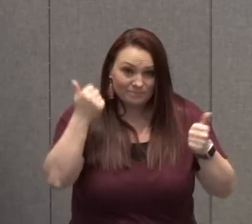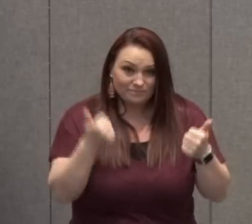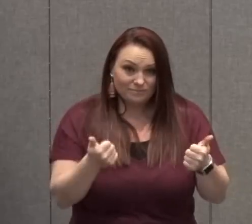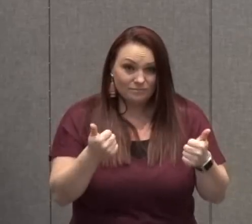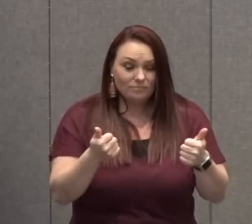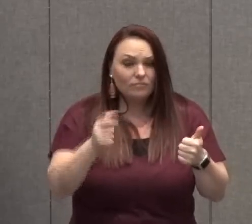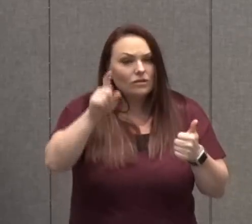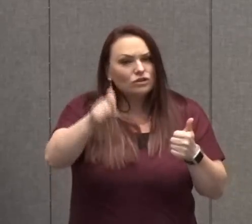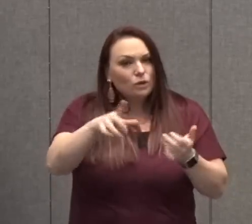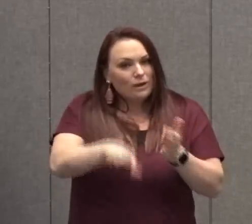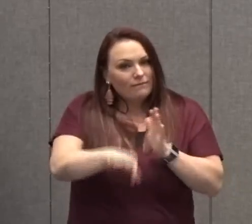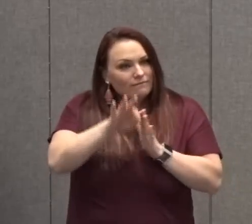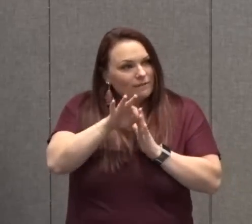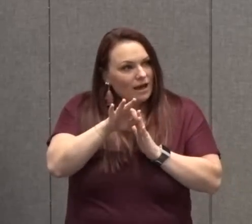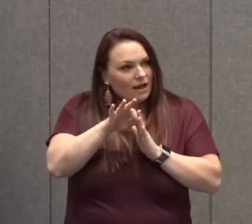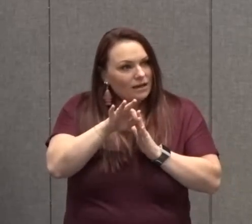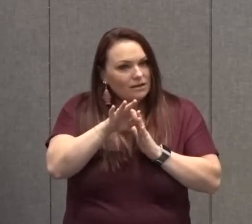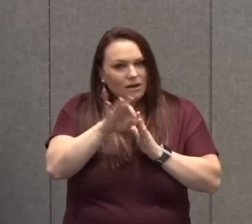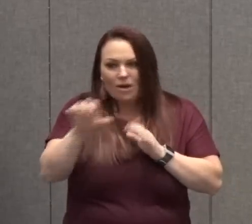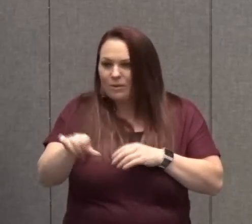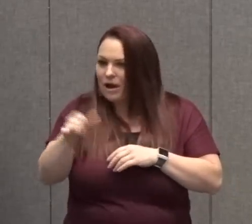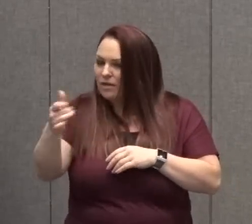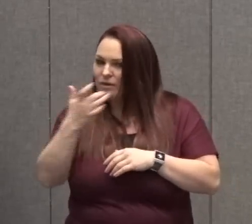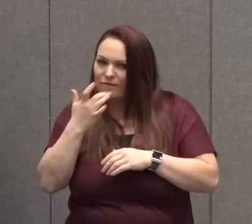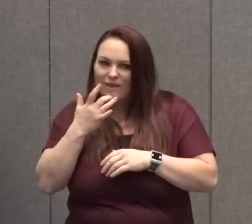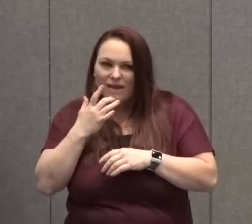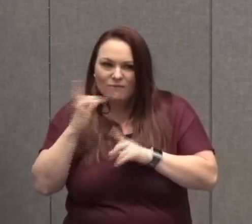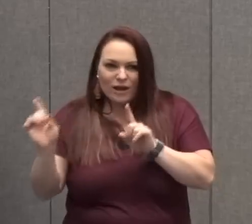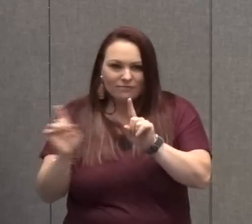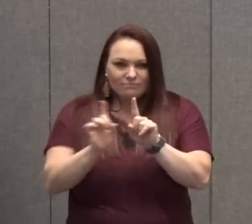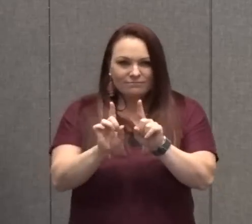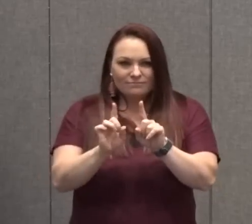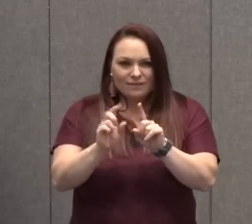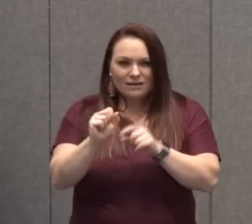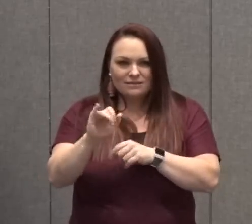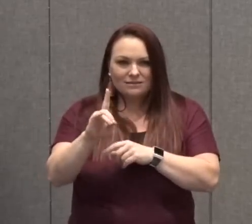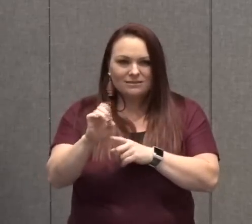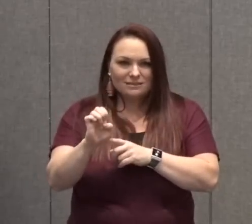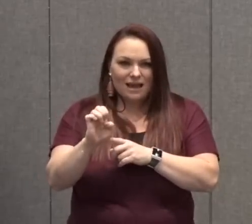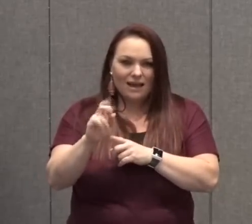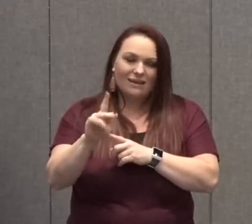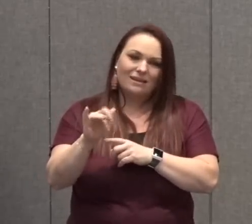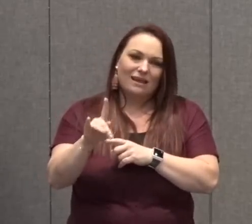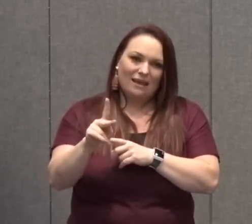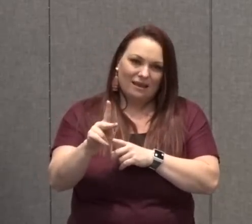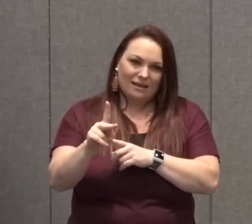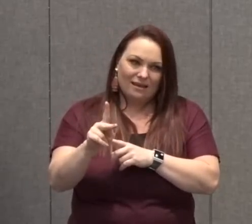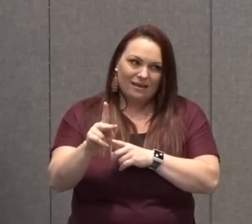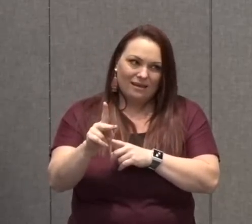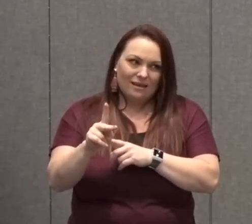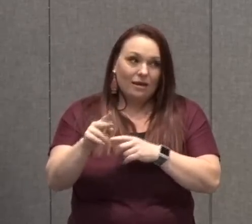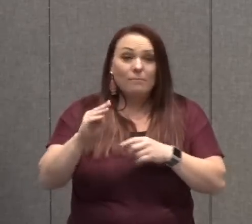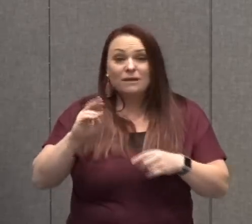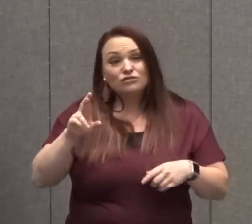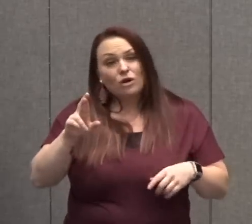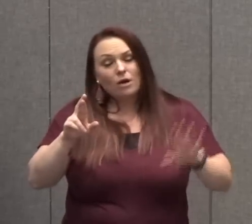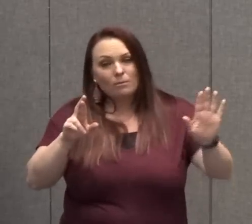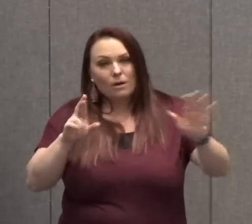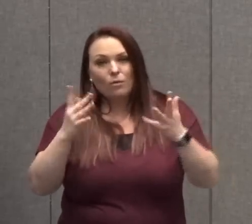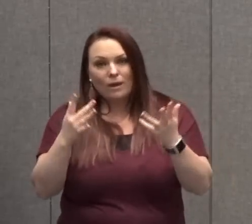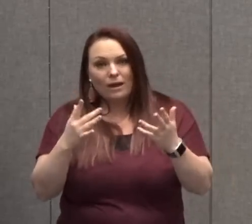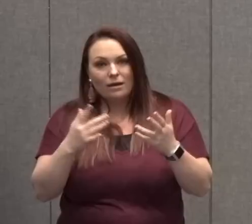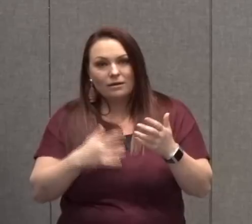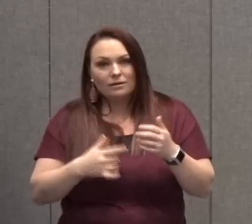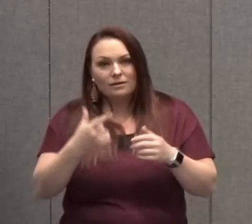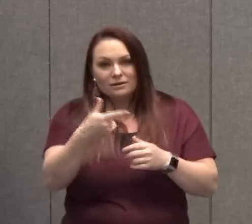our favorite other sidekick? Mr. R. You know what? But this is really bugging me because is it